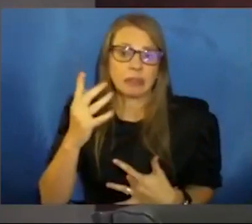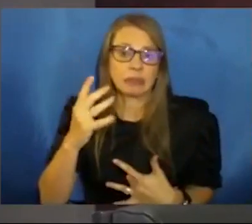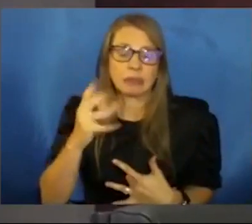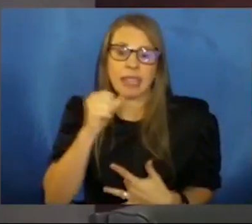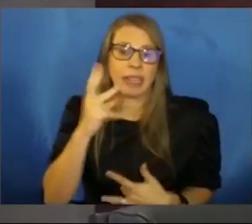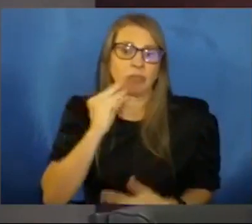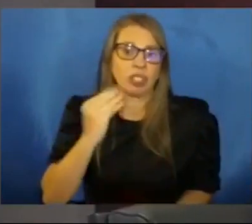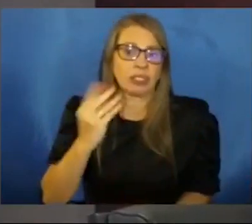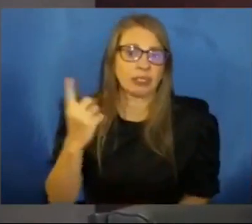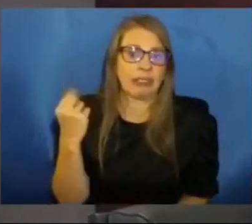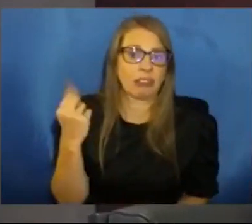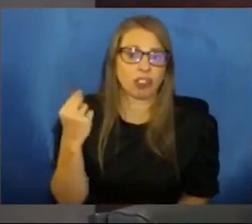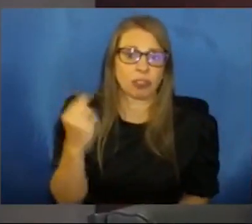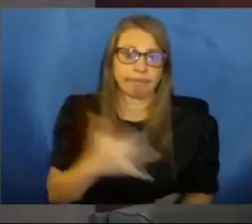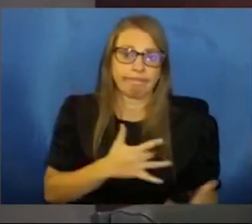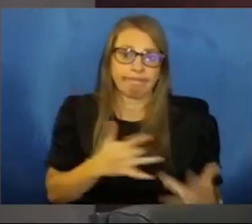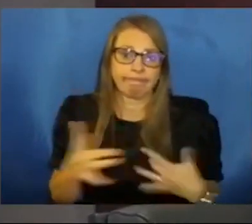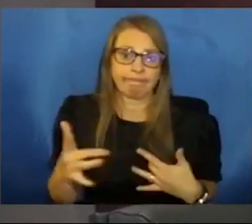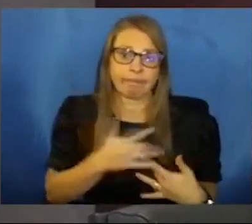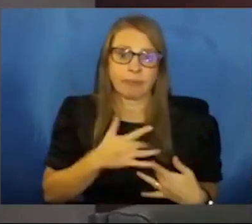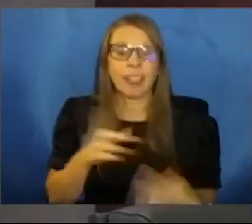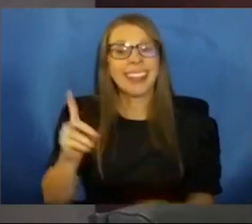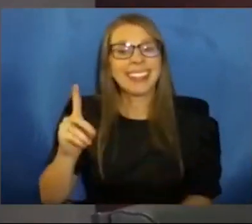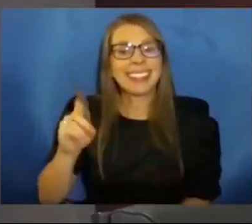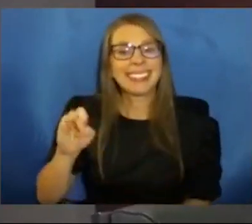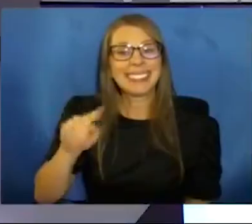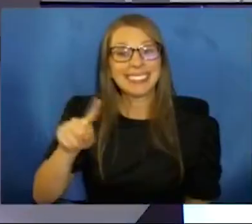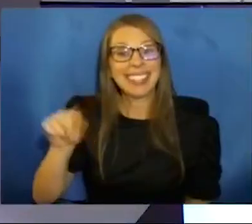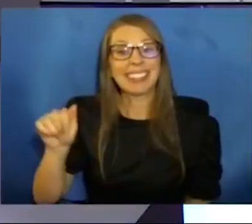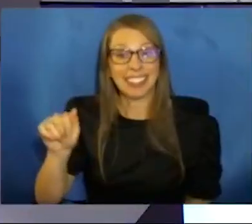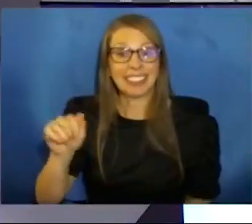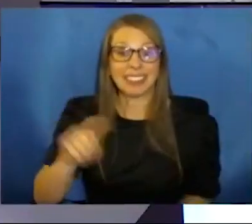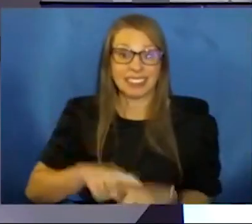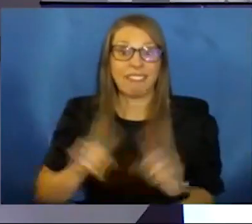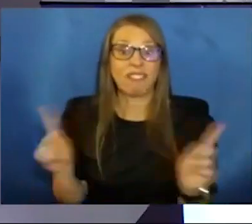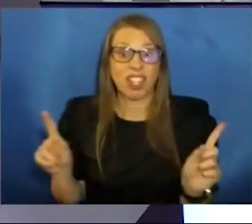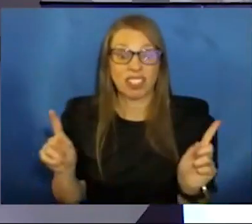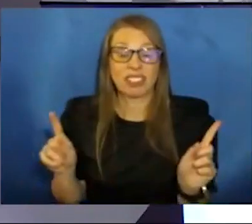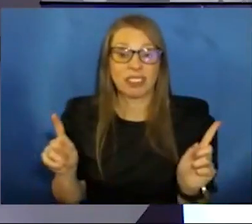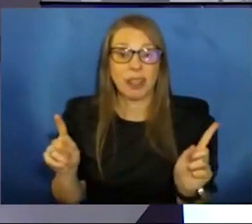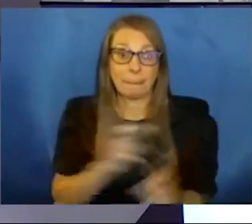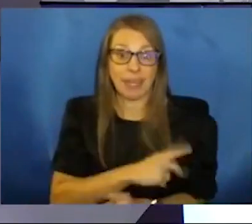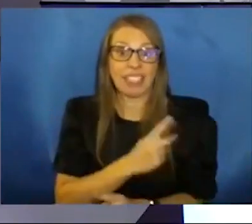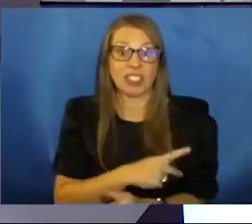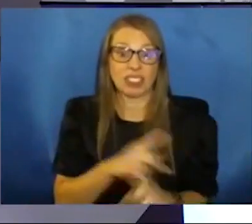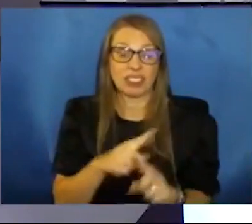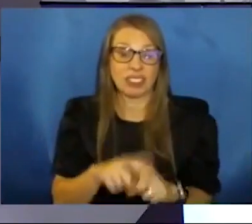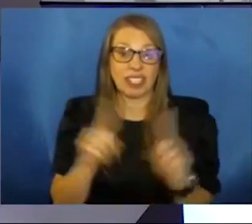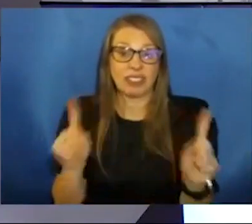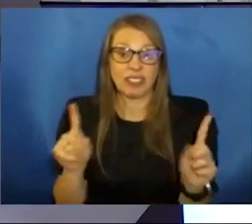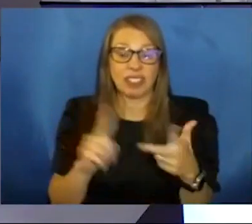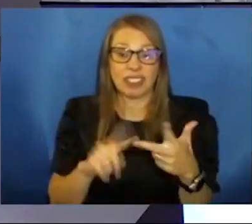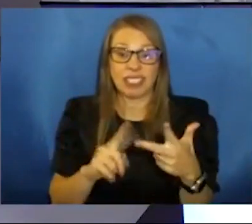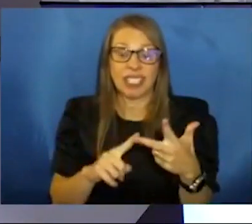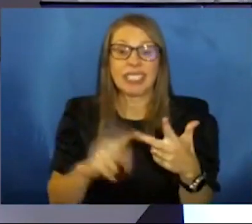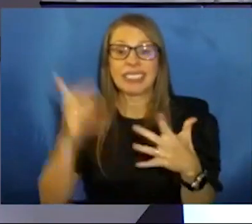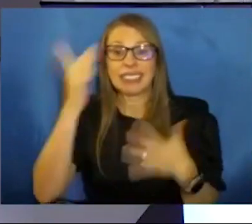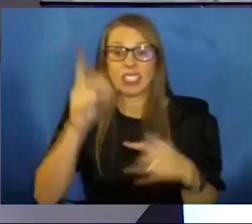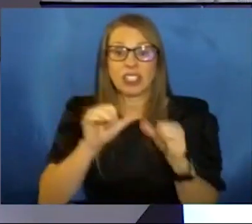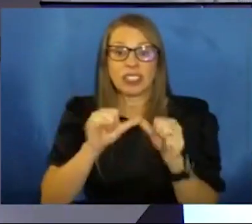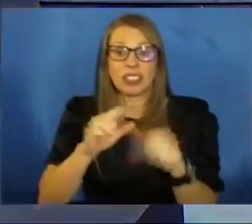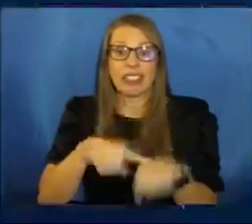remember seeing this degree of critically ill, pregnant, and immediately postpartum patients in the last really big surge we